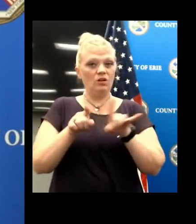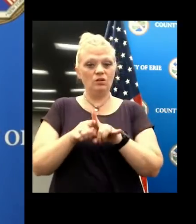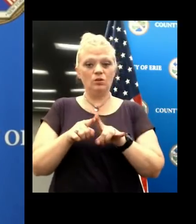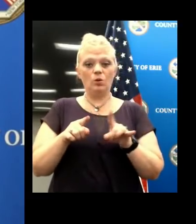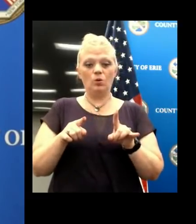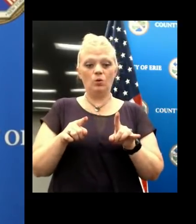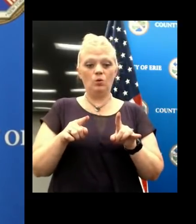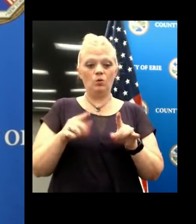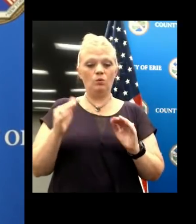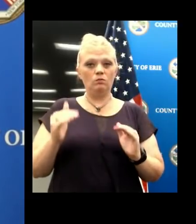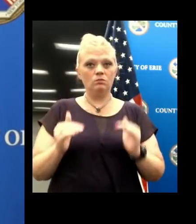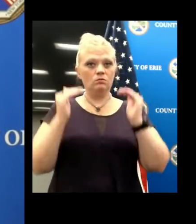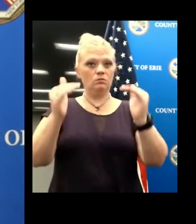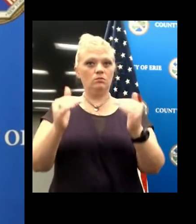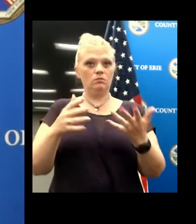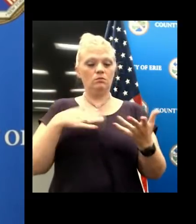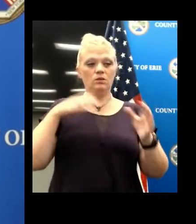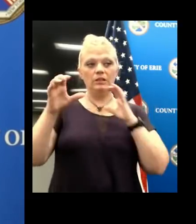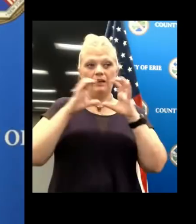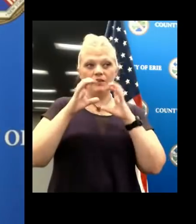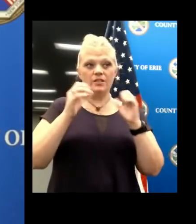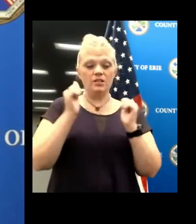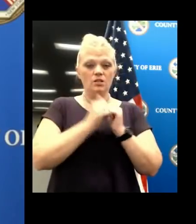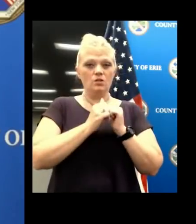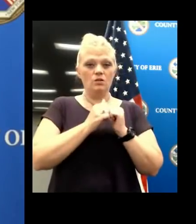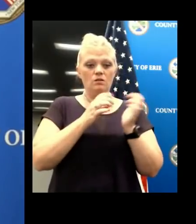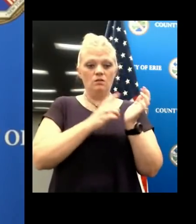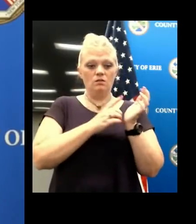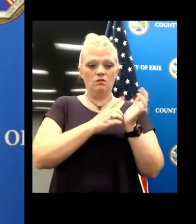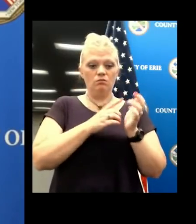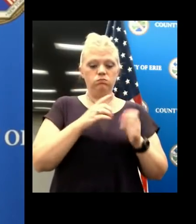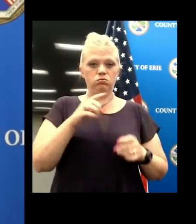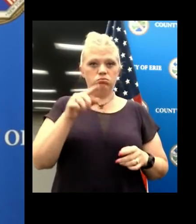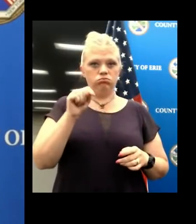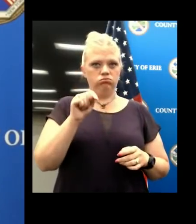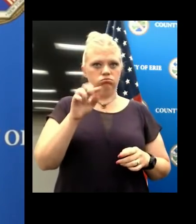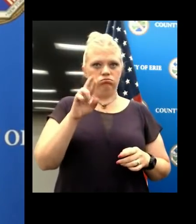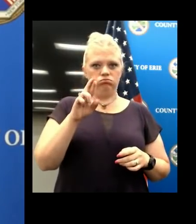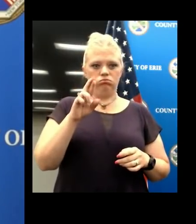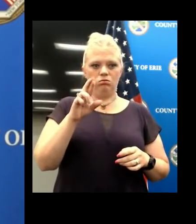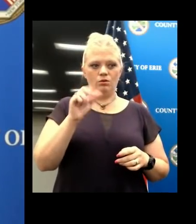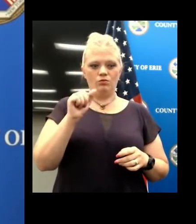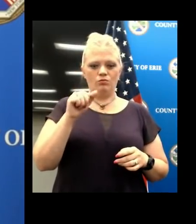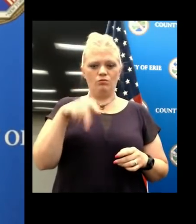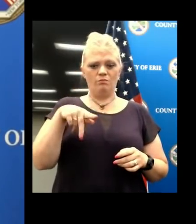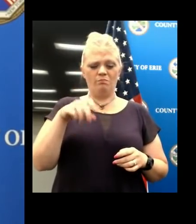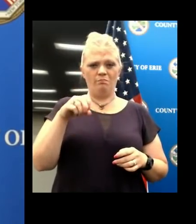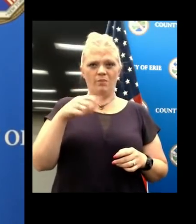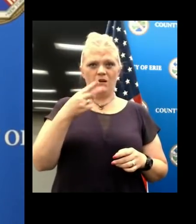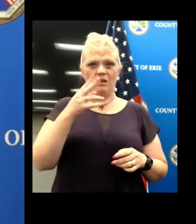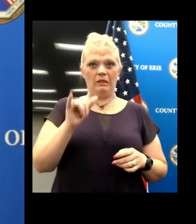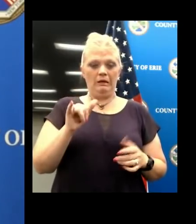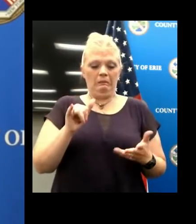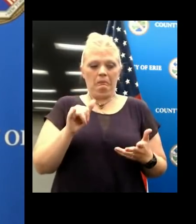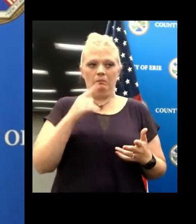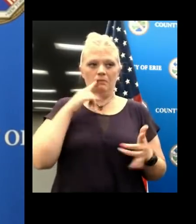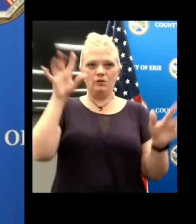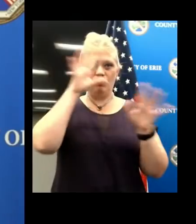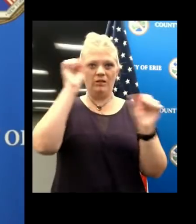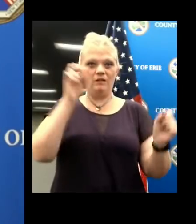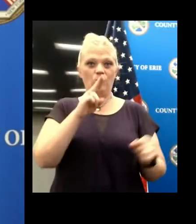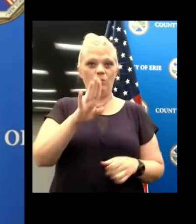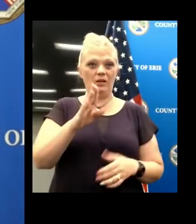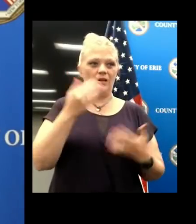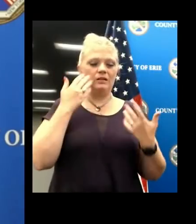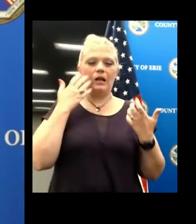step. My conversation with Dr. Tripathi, president of UB, he was like, I don't want to see